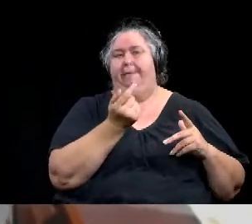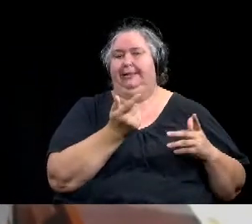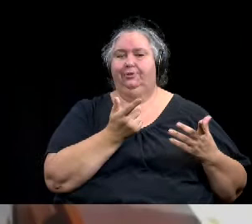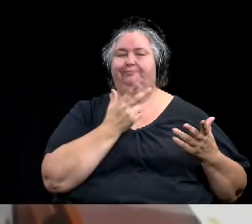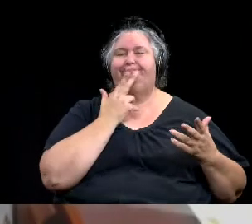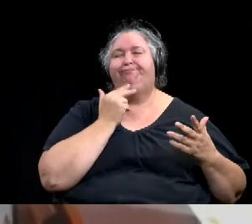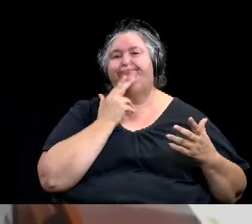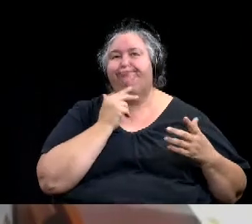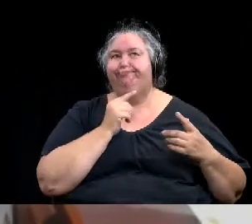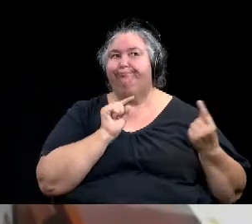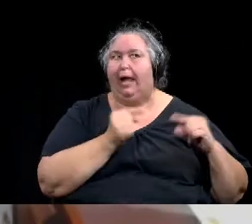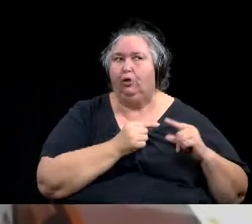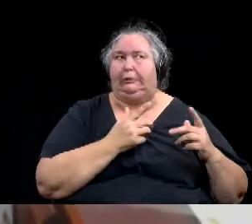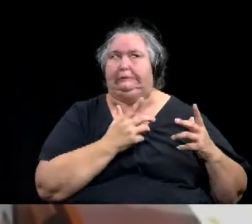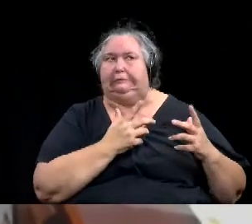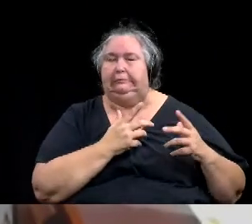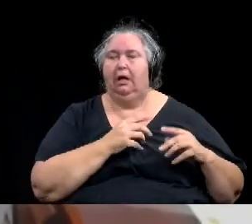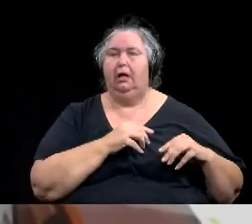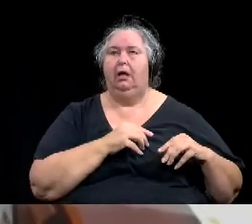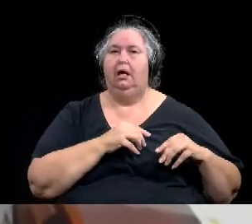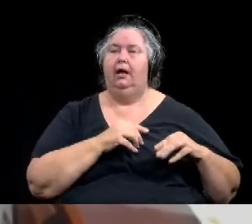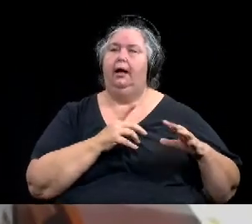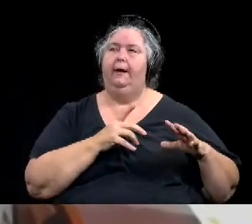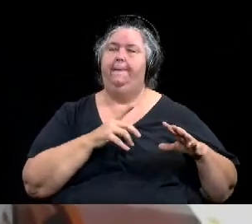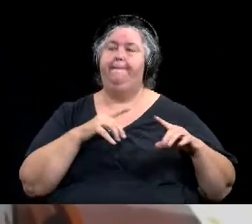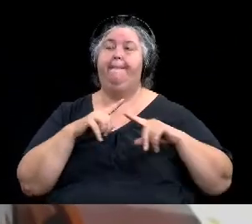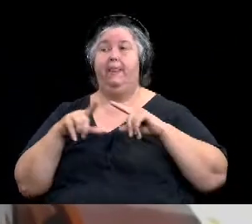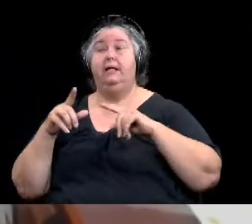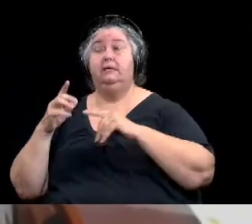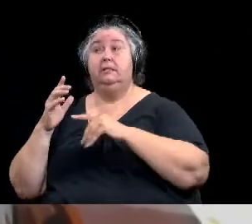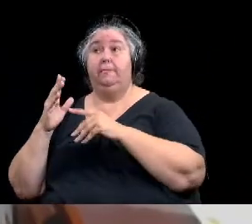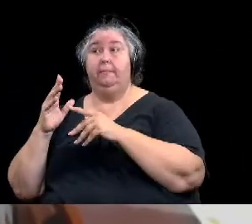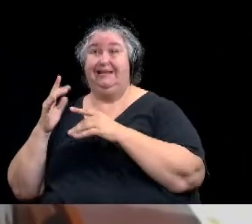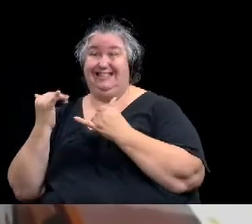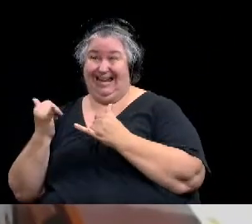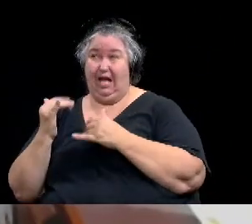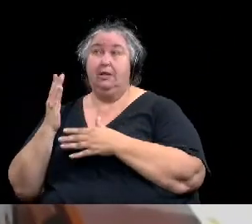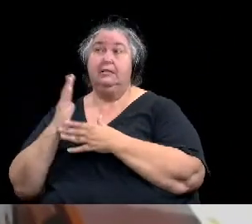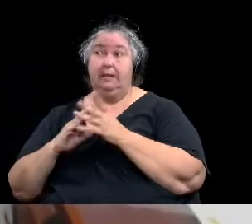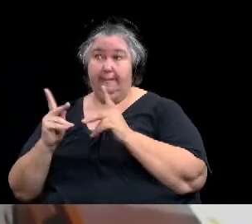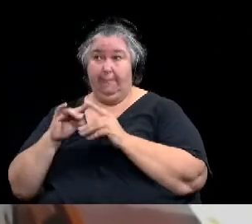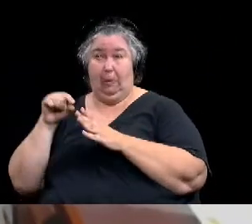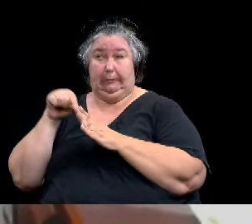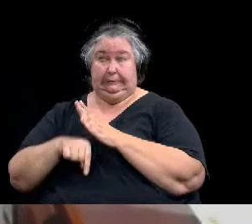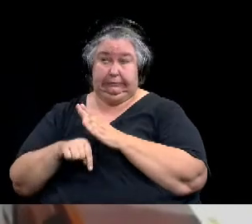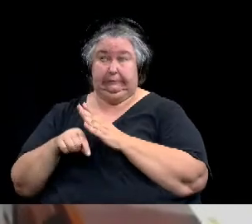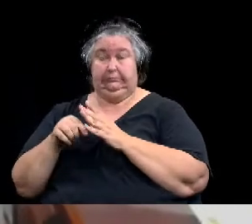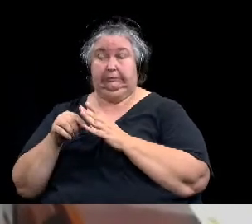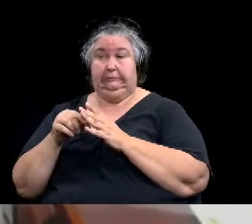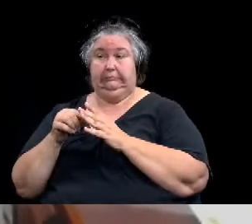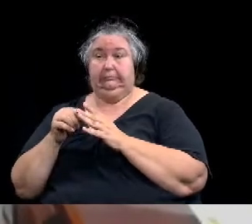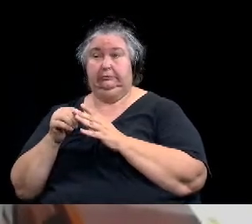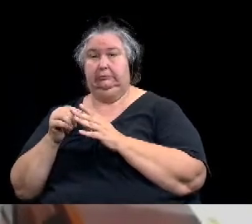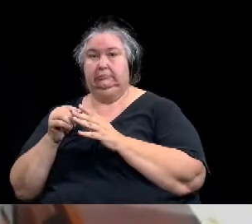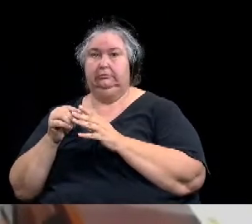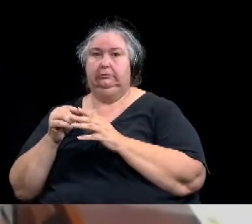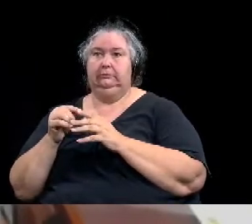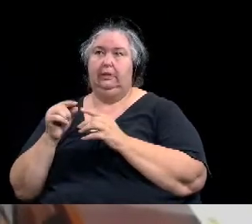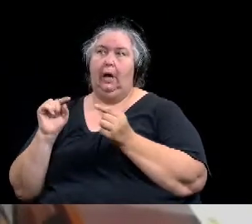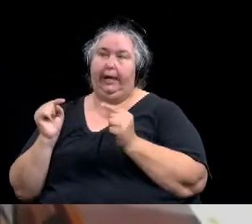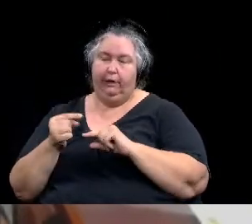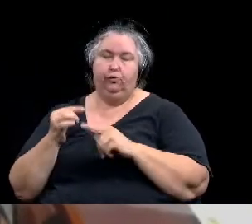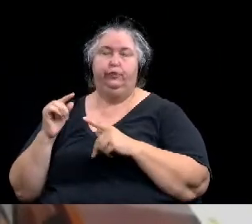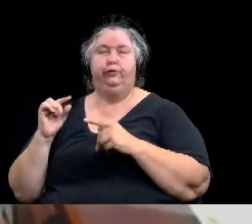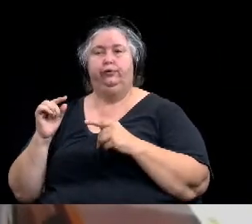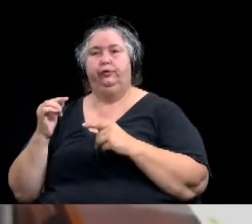a concern that most people continue to have, which is it safe to go seek medical care? Is it okay to go to the doctor's office? Is it okay to go to